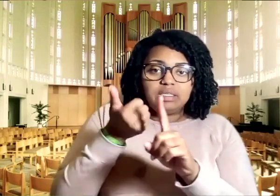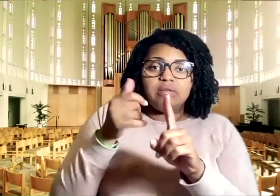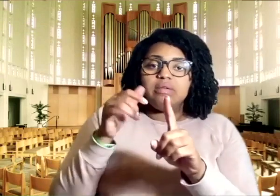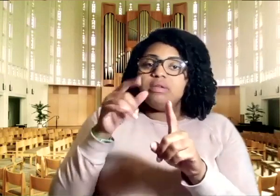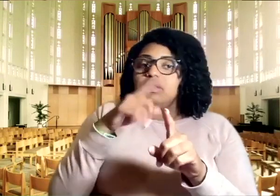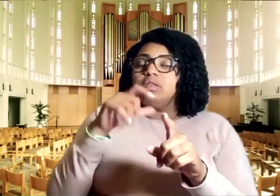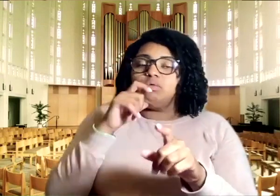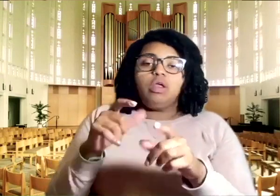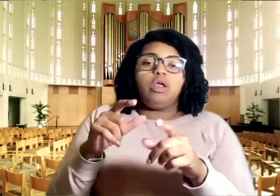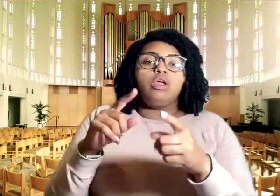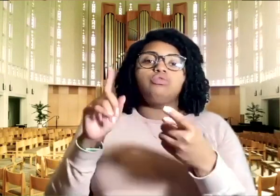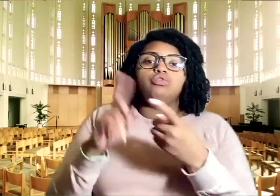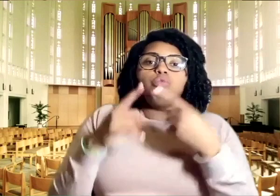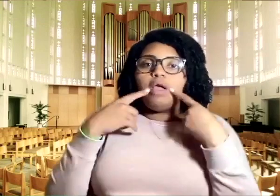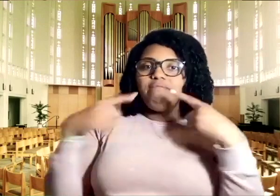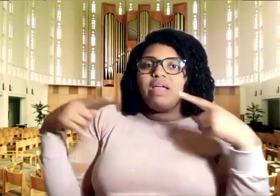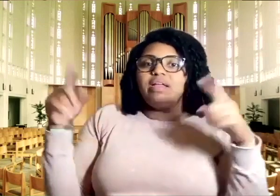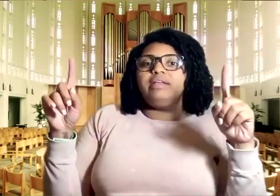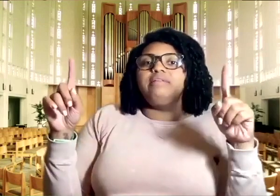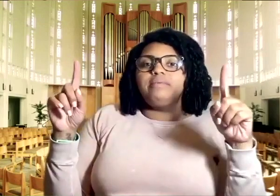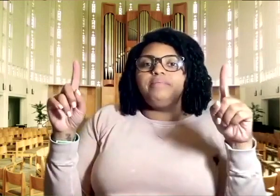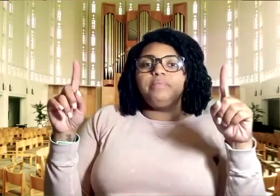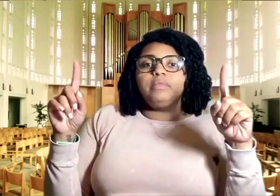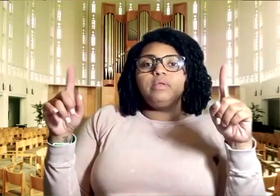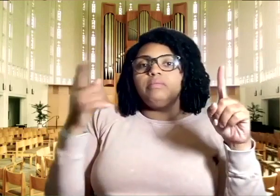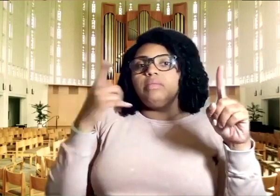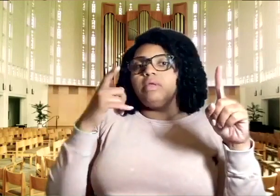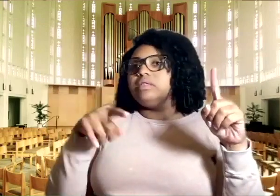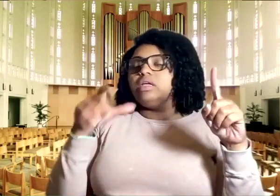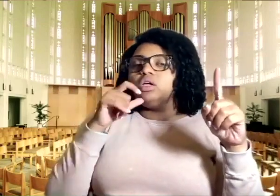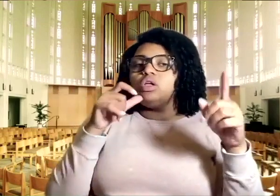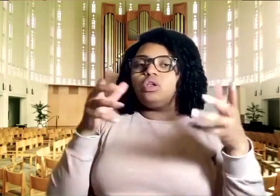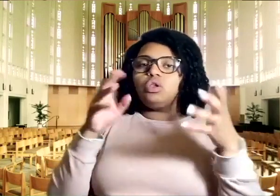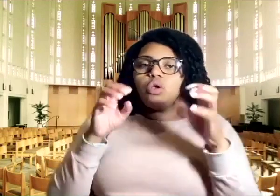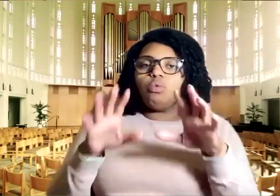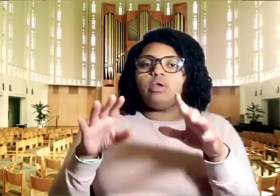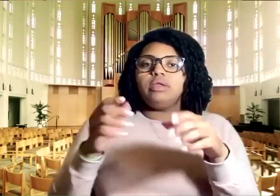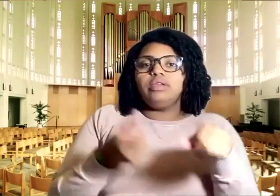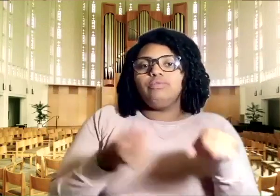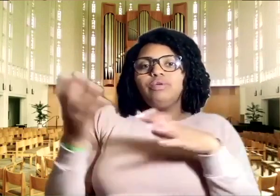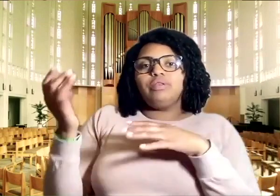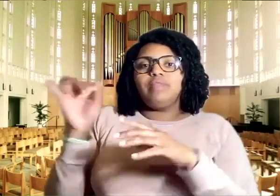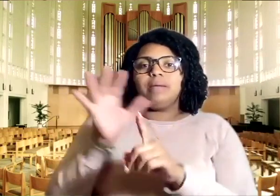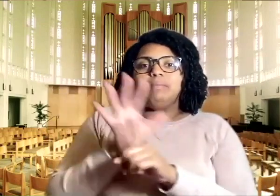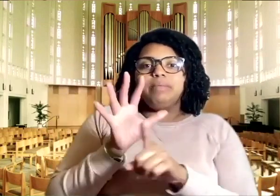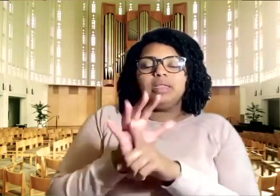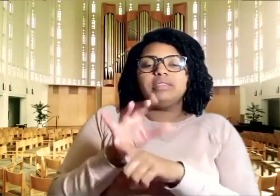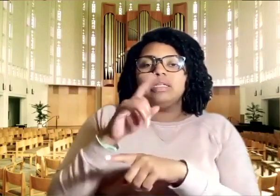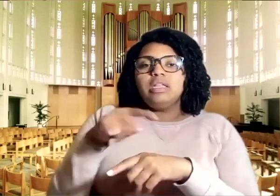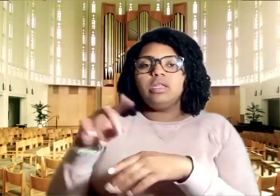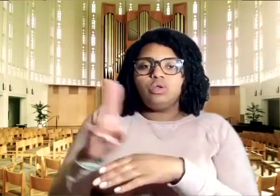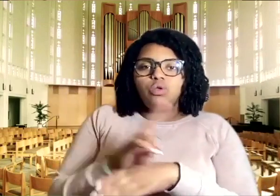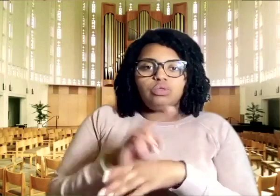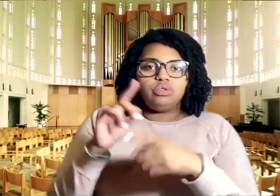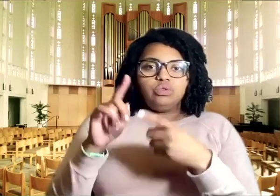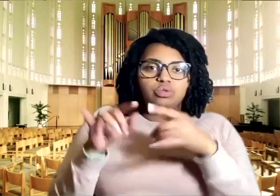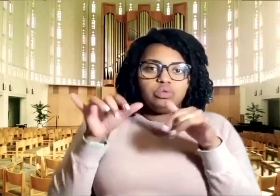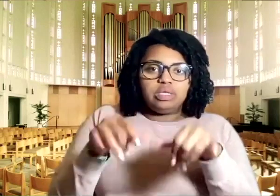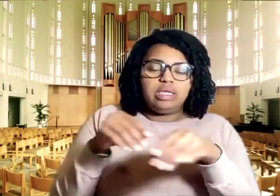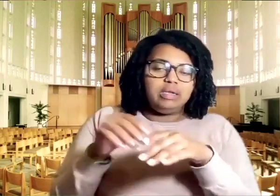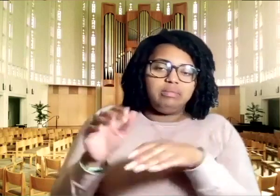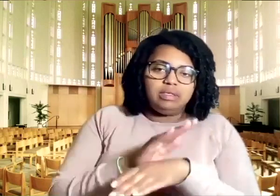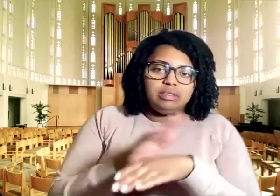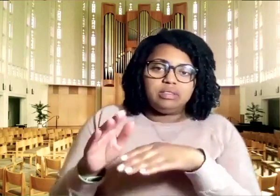effective, because they don't want to get rid of the population that they're using to stay in business. Ooh, somebody need